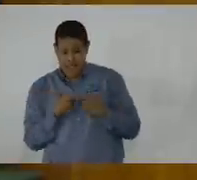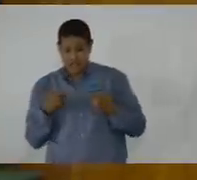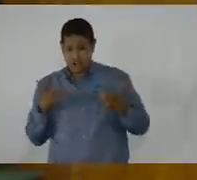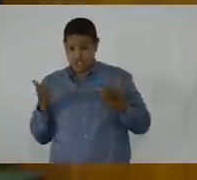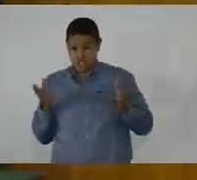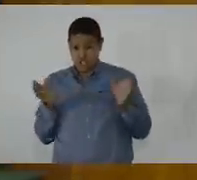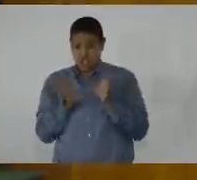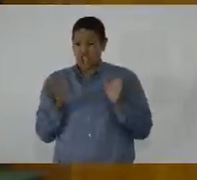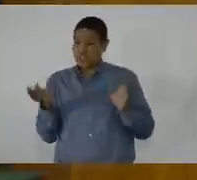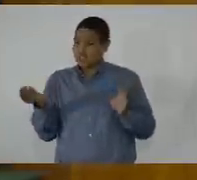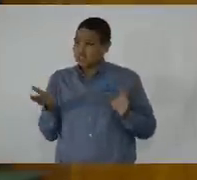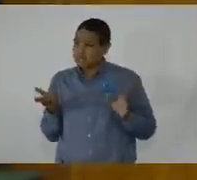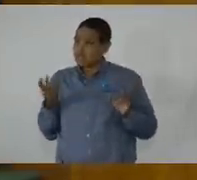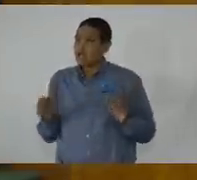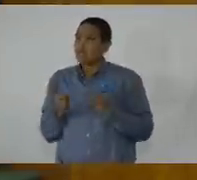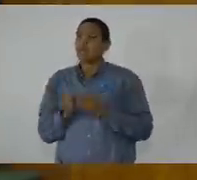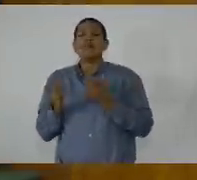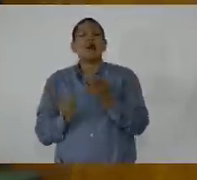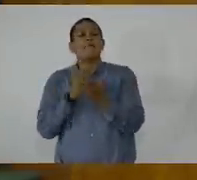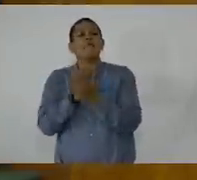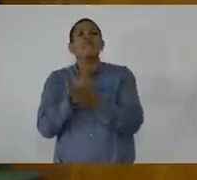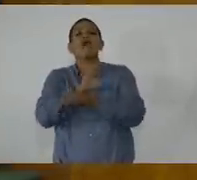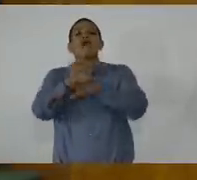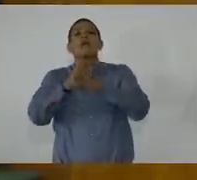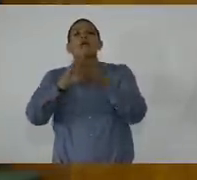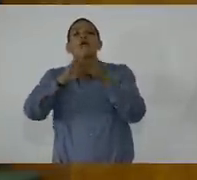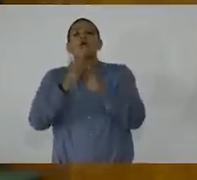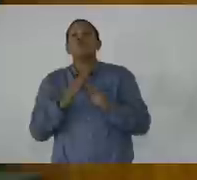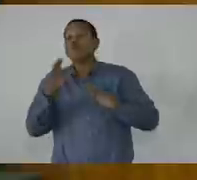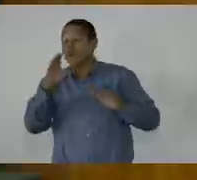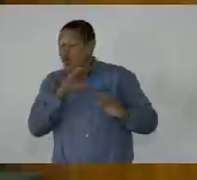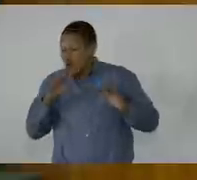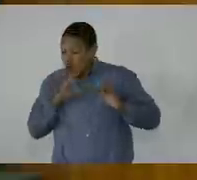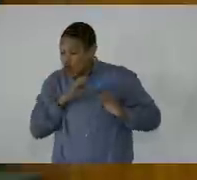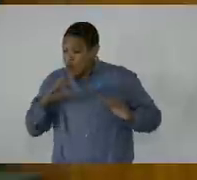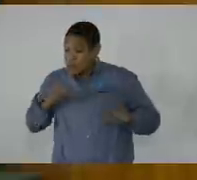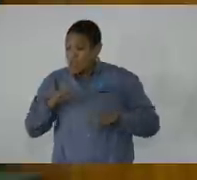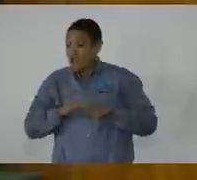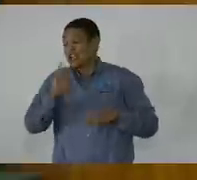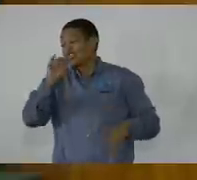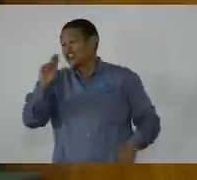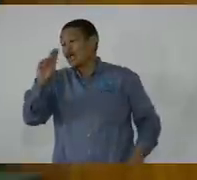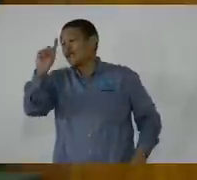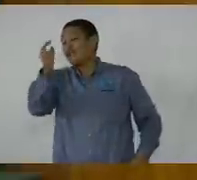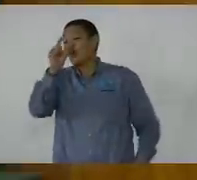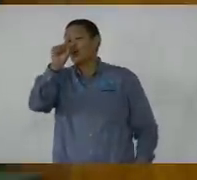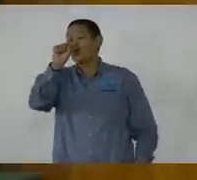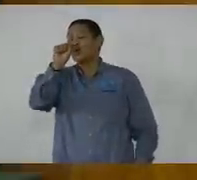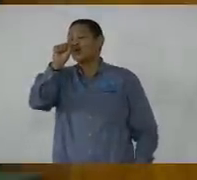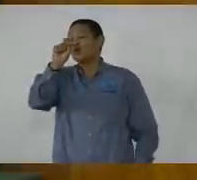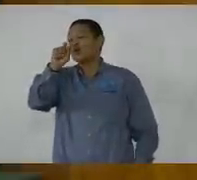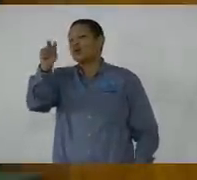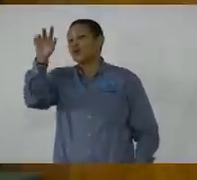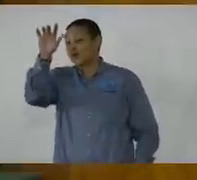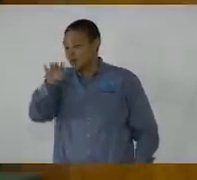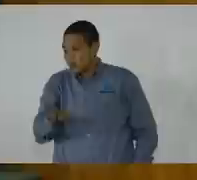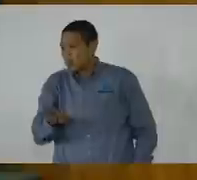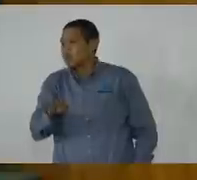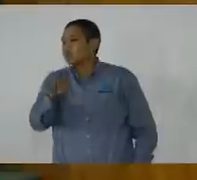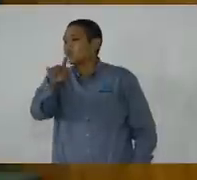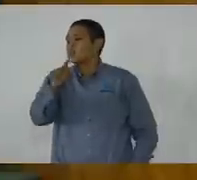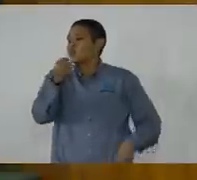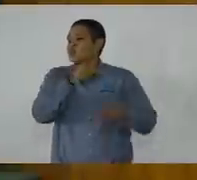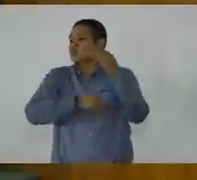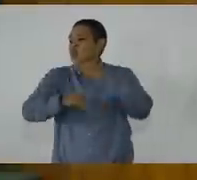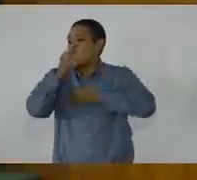certificates. With the approval of CARICOM Customs Committee on January 1st, 2022, the